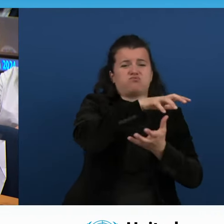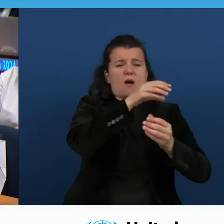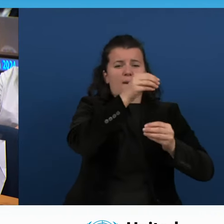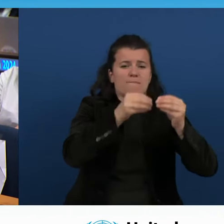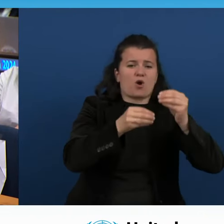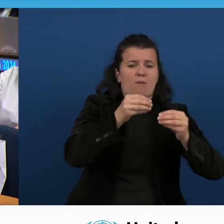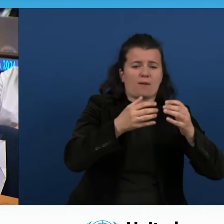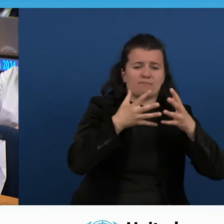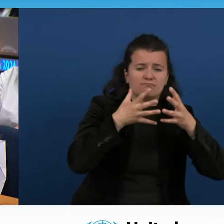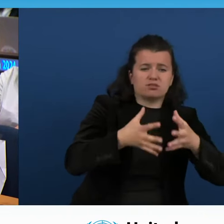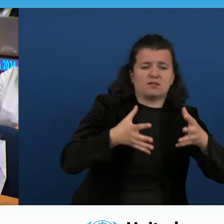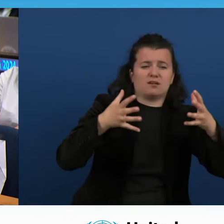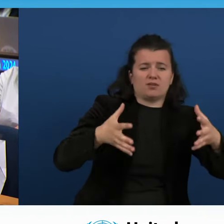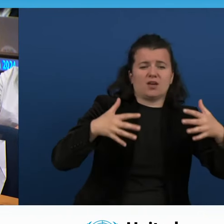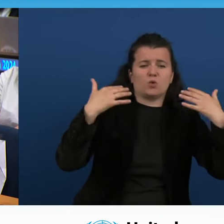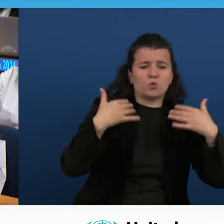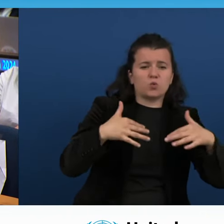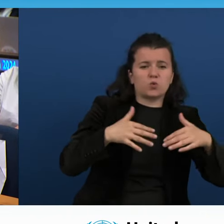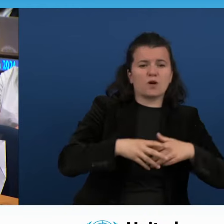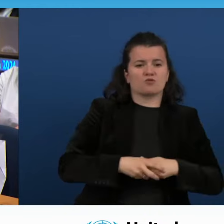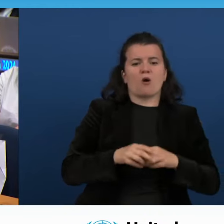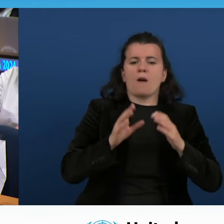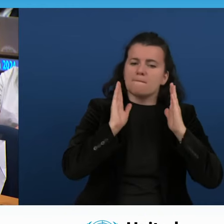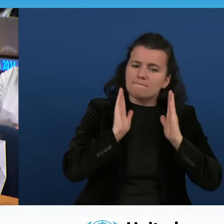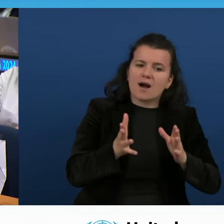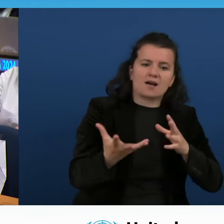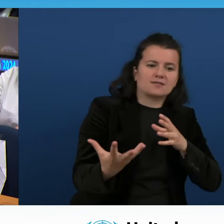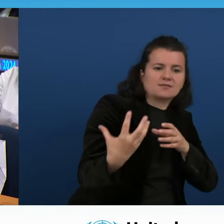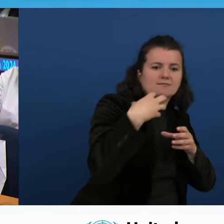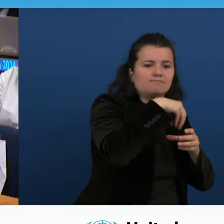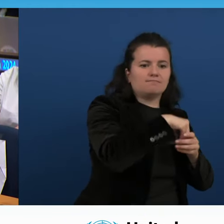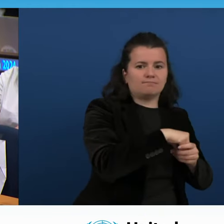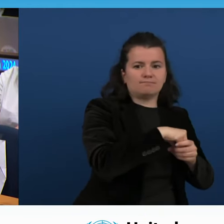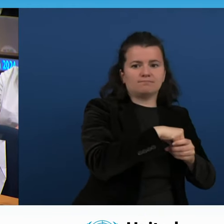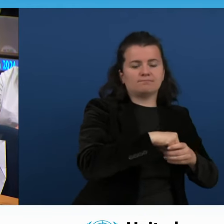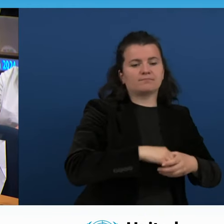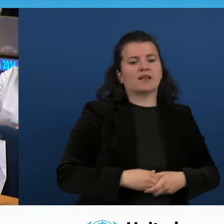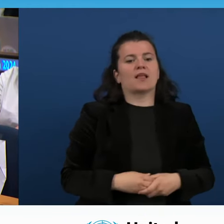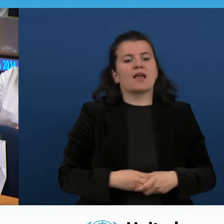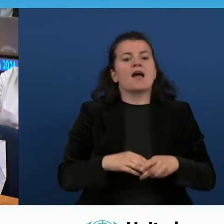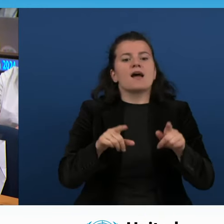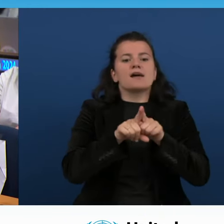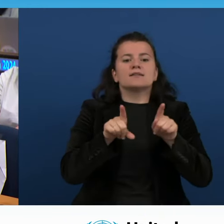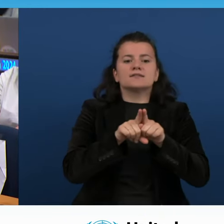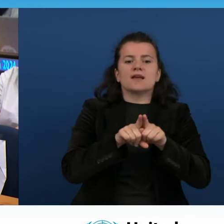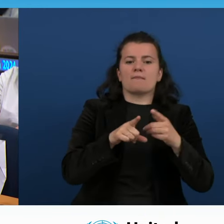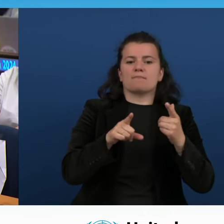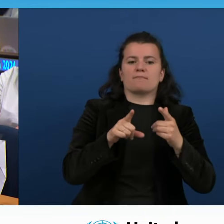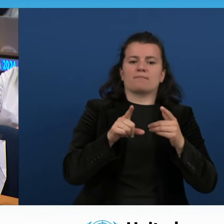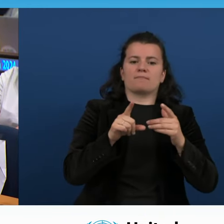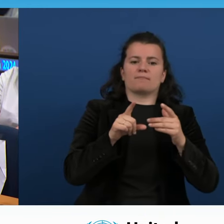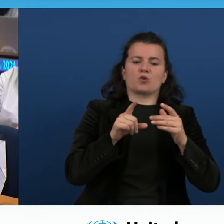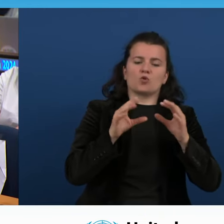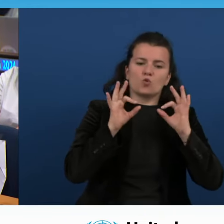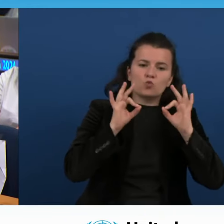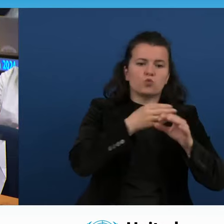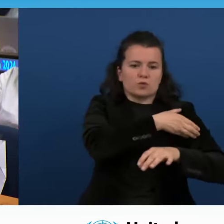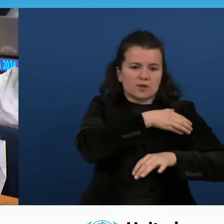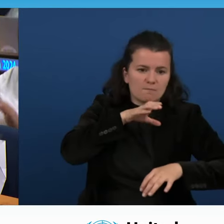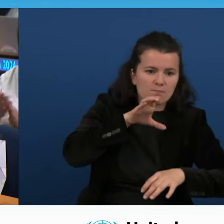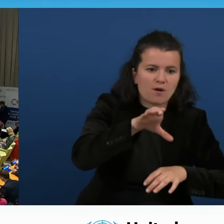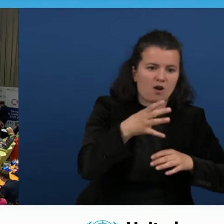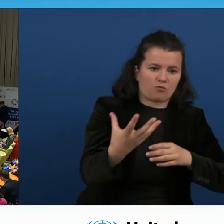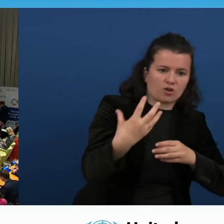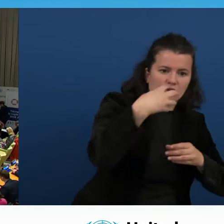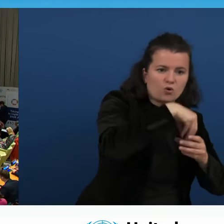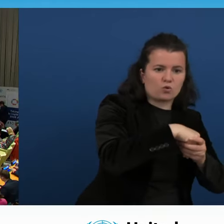closer to home. So I hope all of us here, and each and every one of us, is getting heard at this youth forum. Thank you.